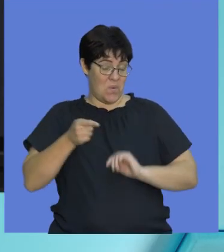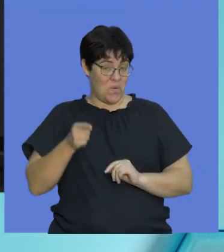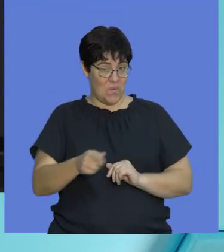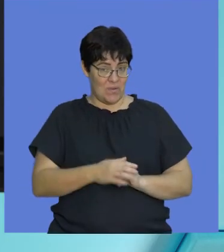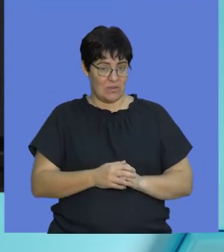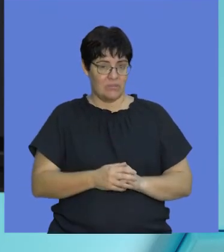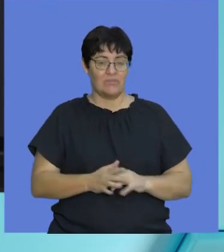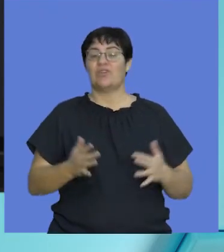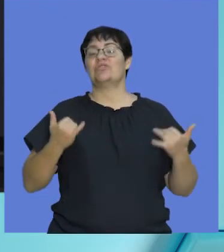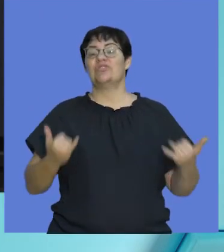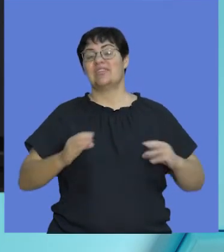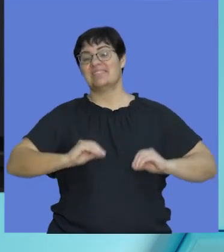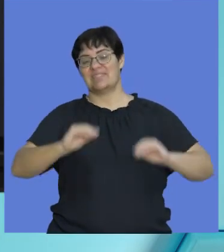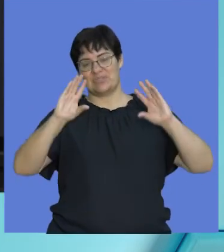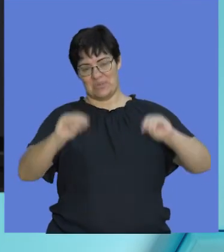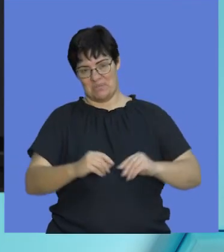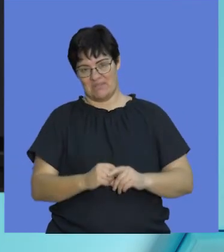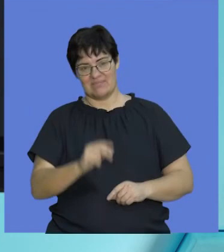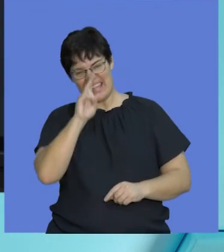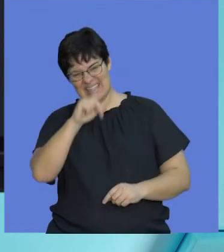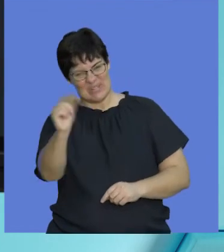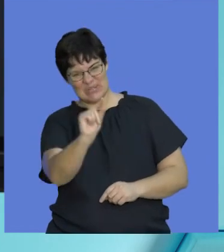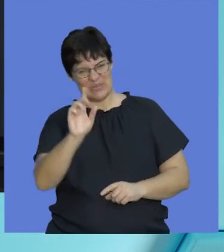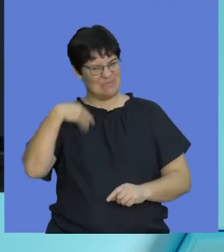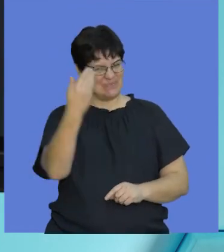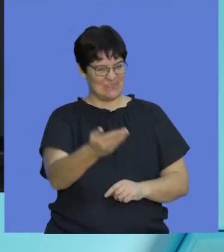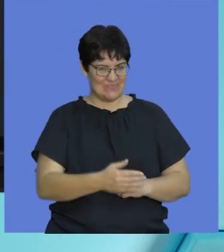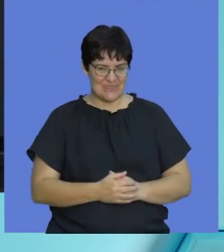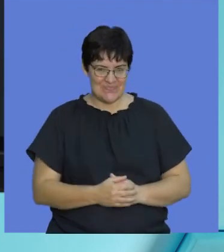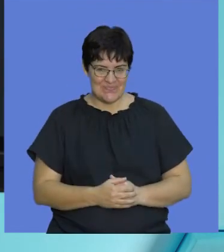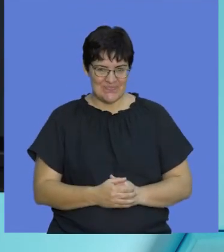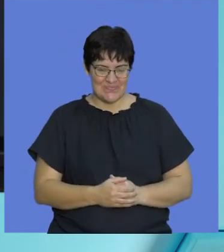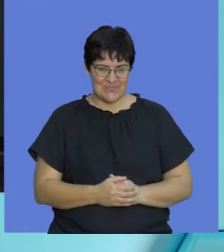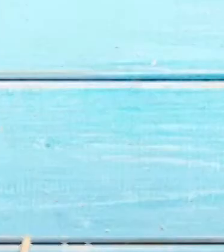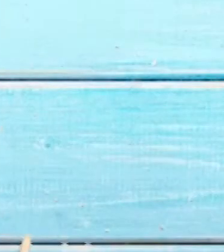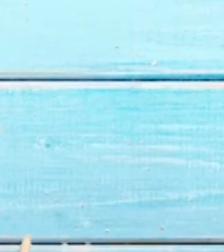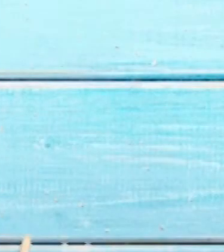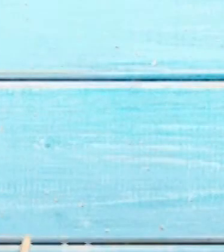But that's where we're going to stop for this lesson, and I will see you again next time.